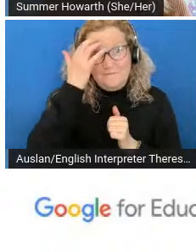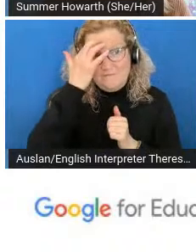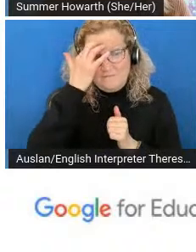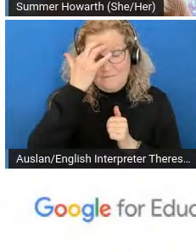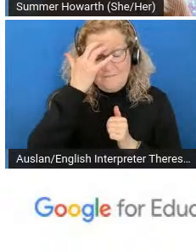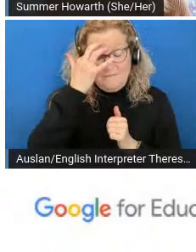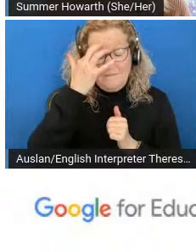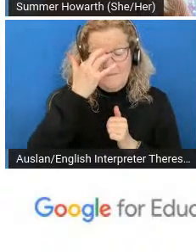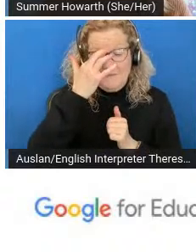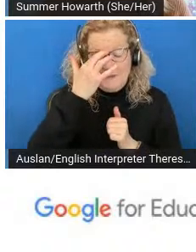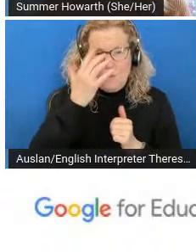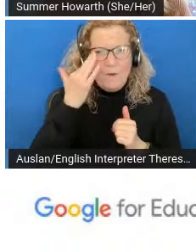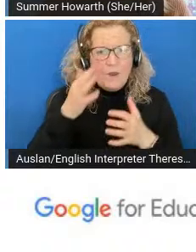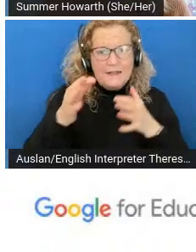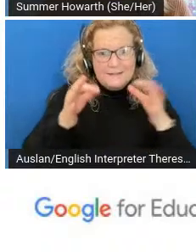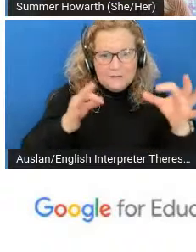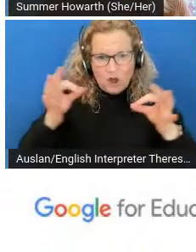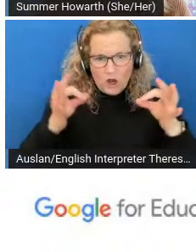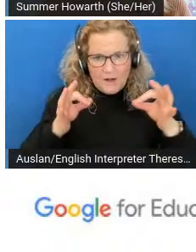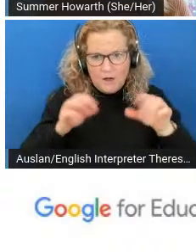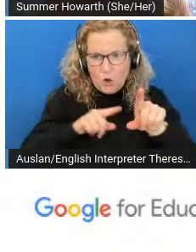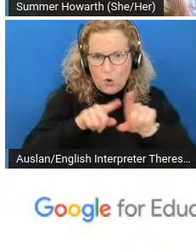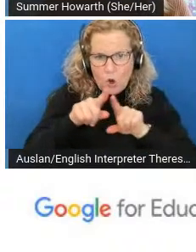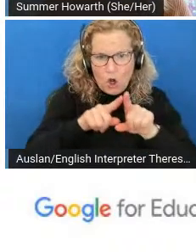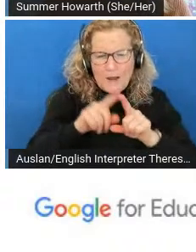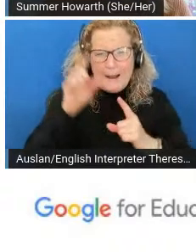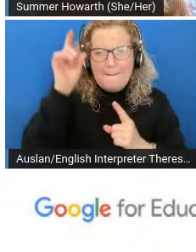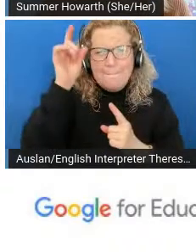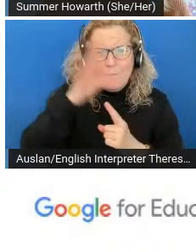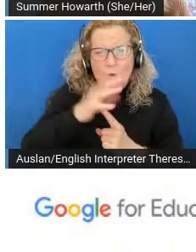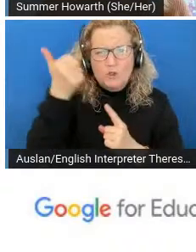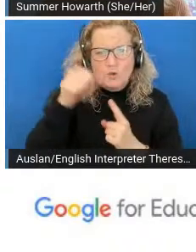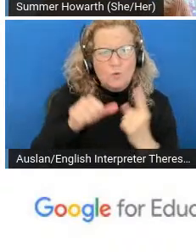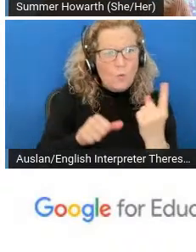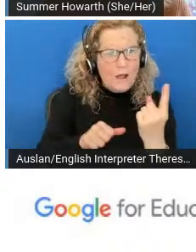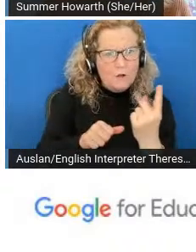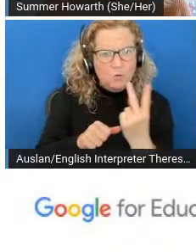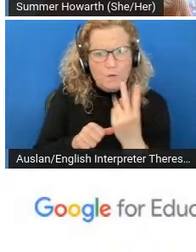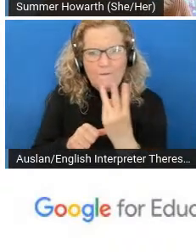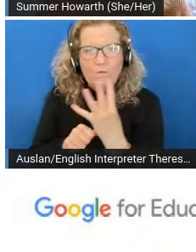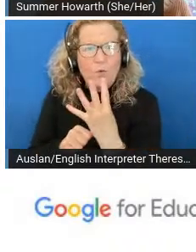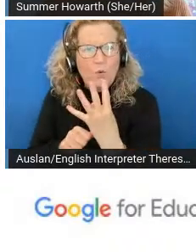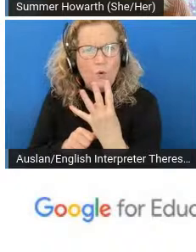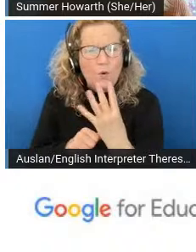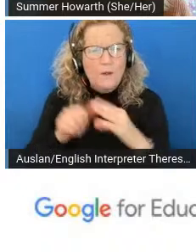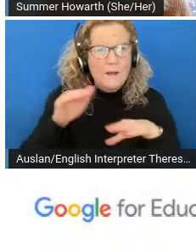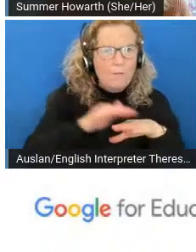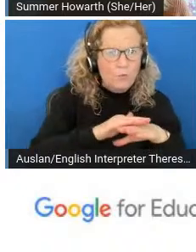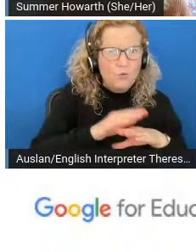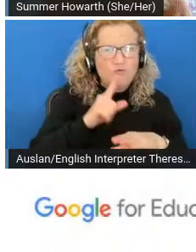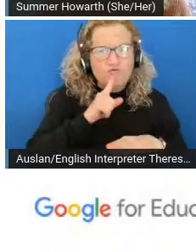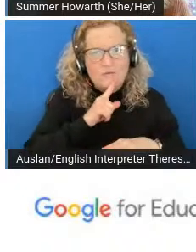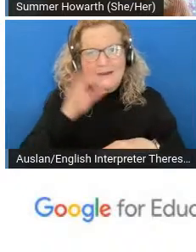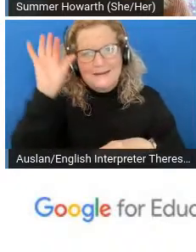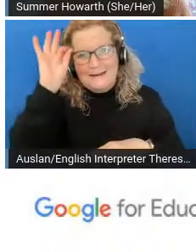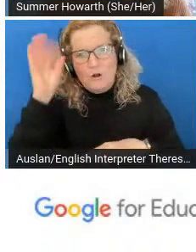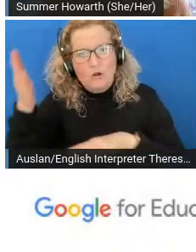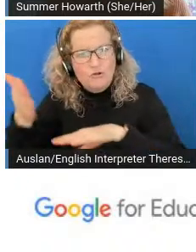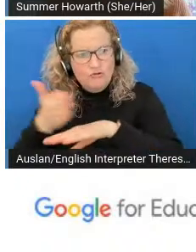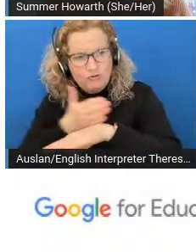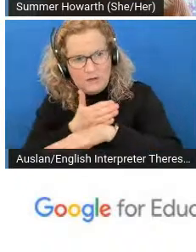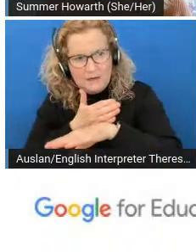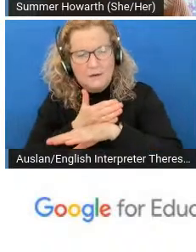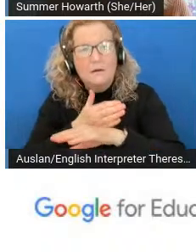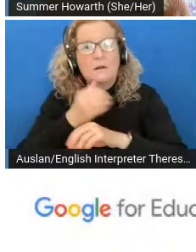learning to ensure that we're looking at all 4 of these lenses, as we talked about last week. In terms of knowledge, we're going to be looking